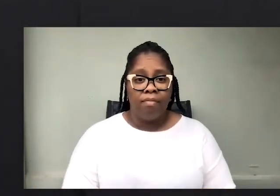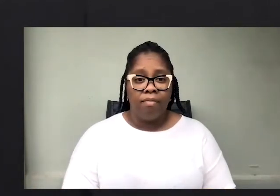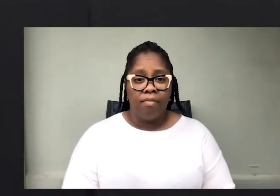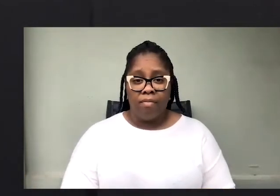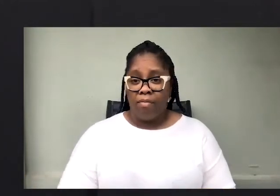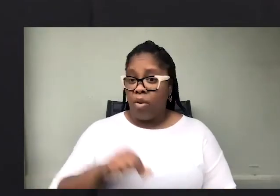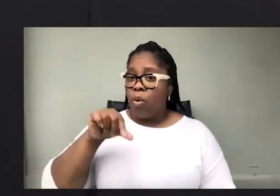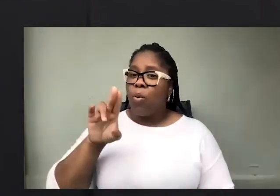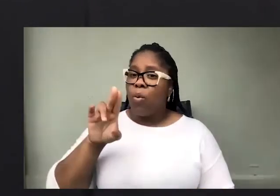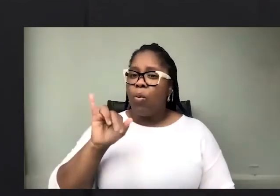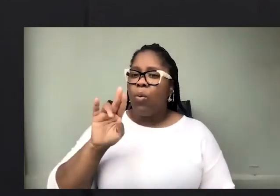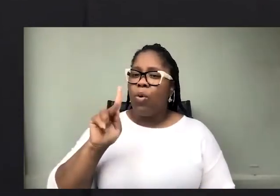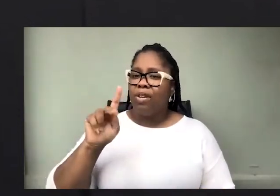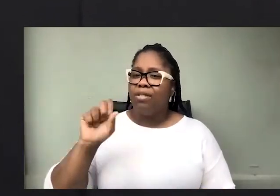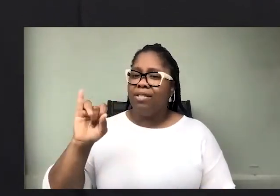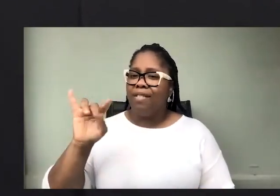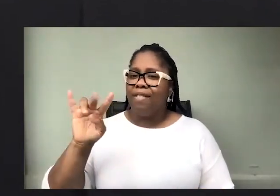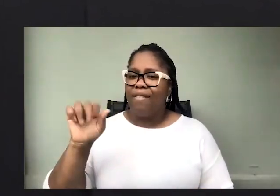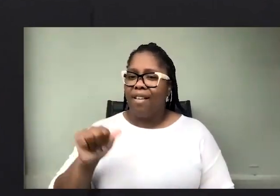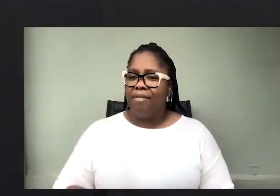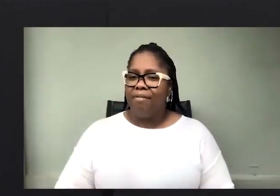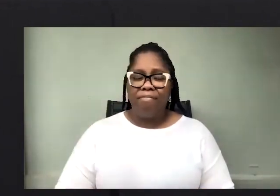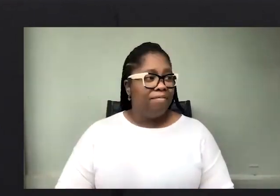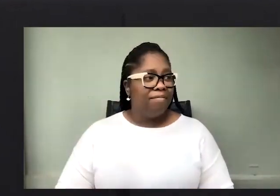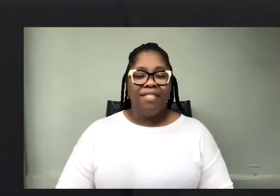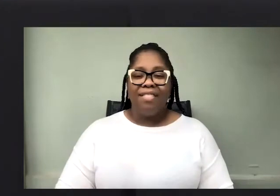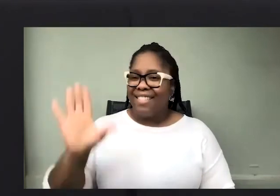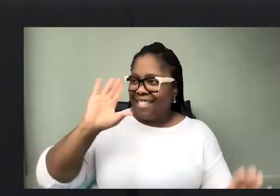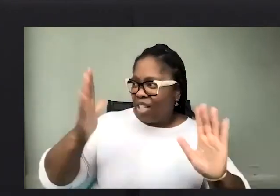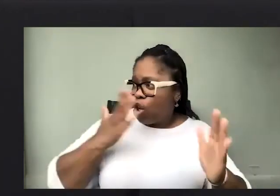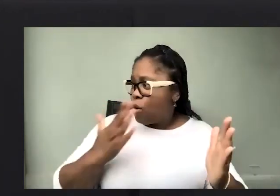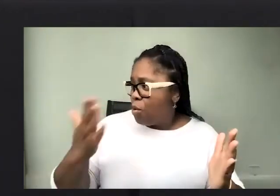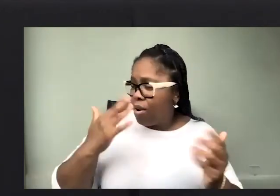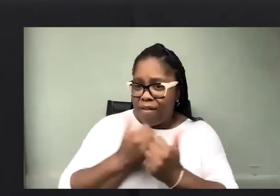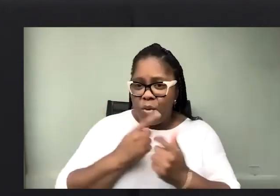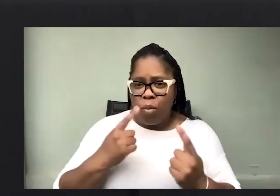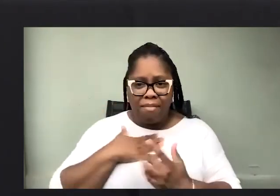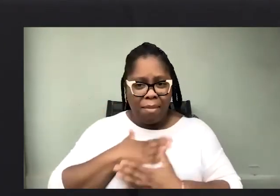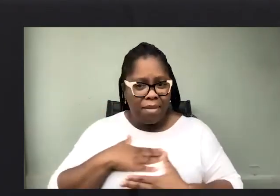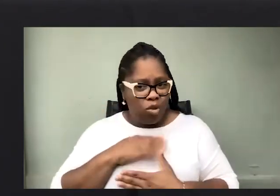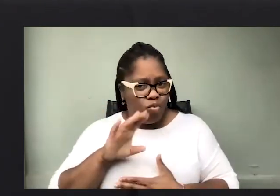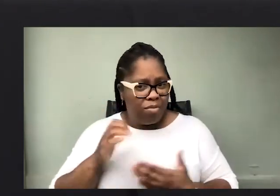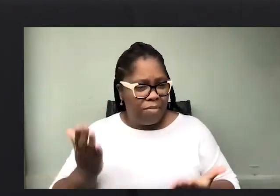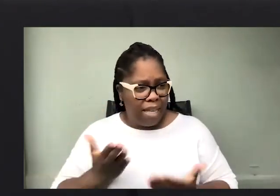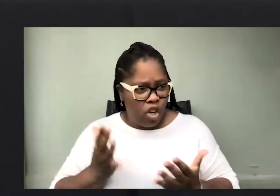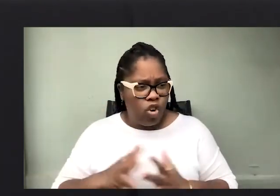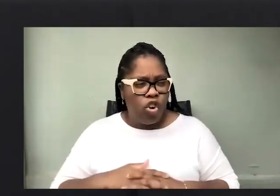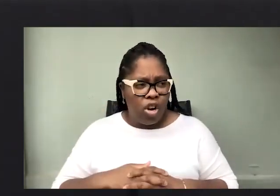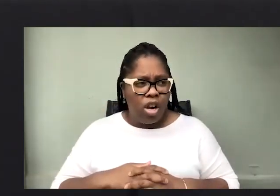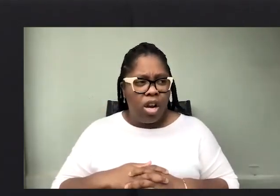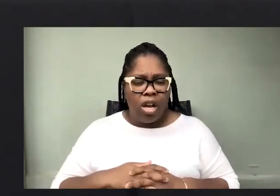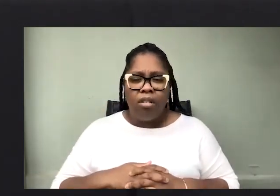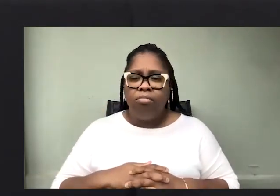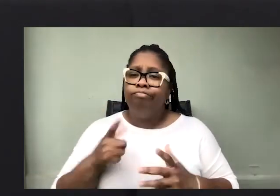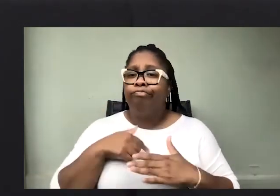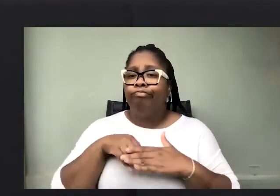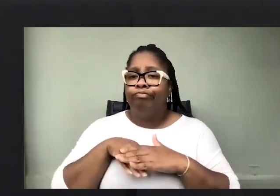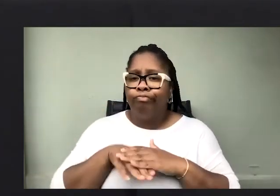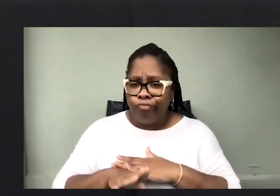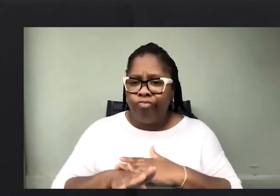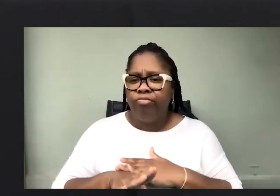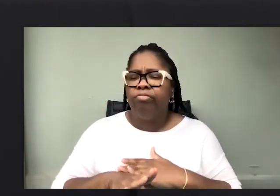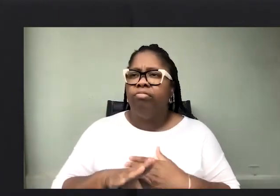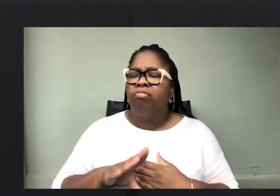Assemblywoman Quirk-Silva. Good morning, everybody. It's a pleasure to be here. I think, as I walked in, we heard some